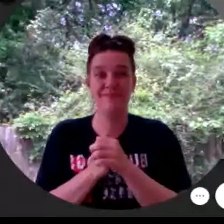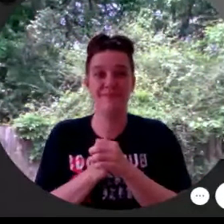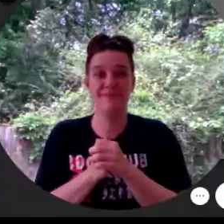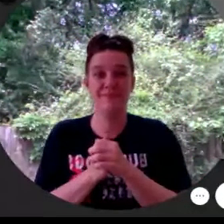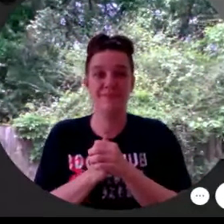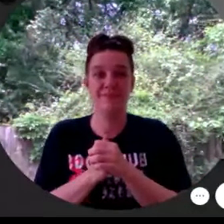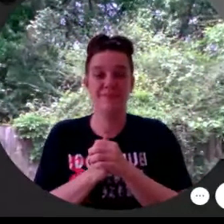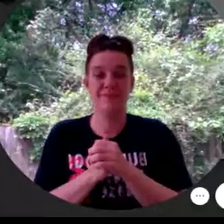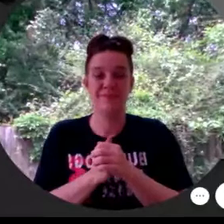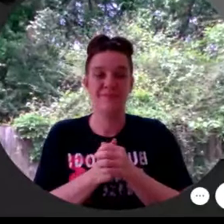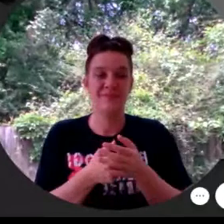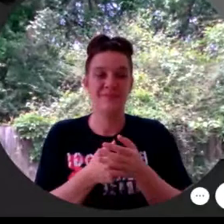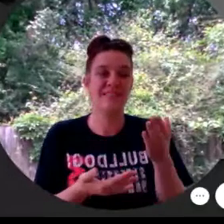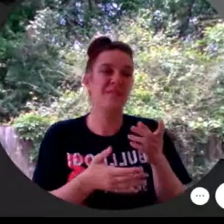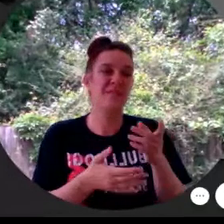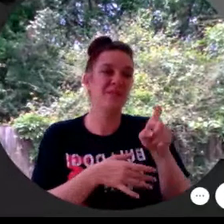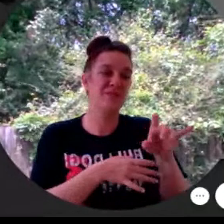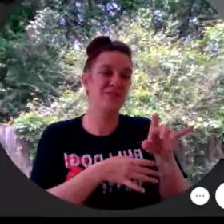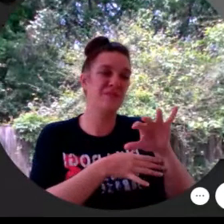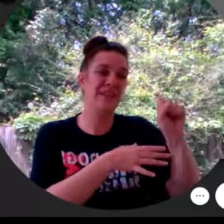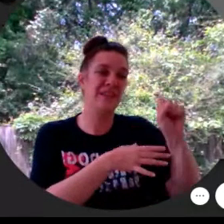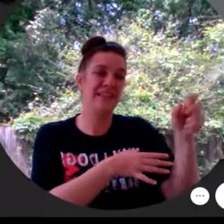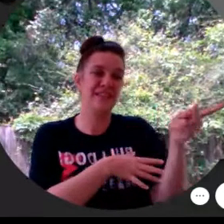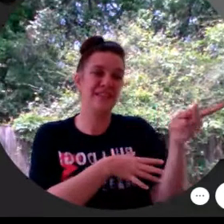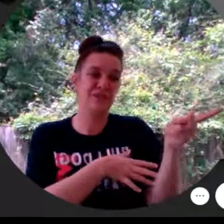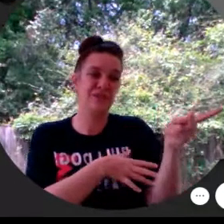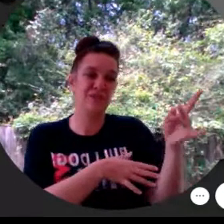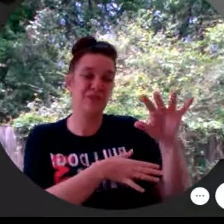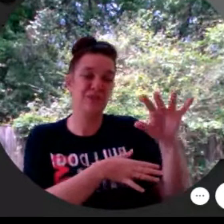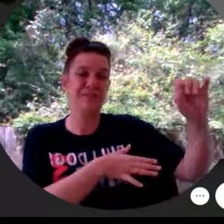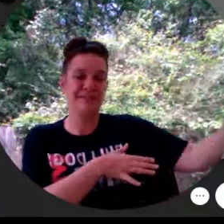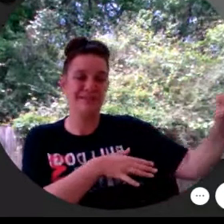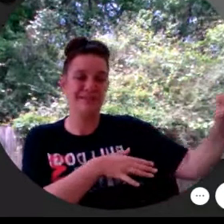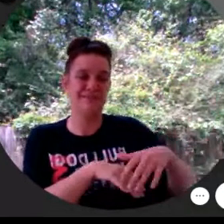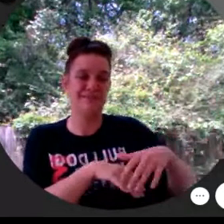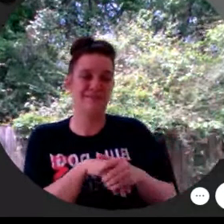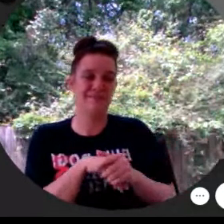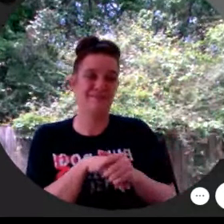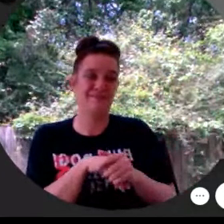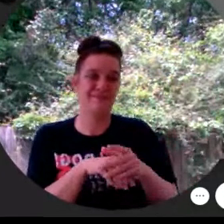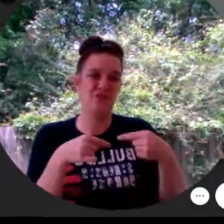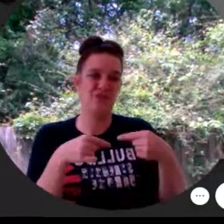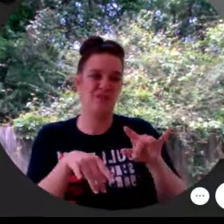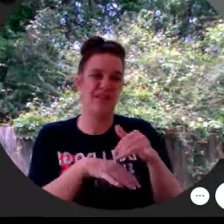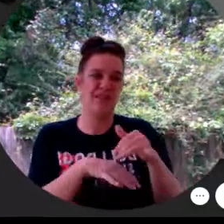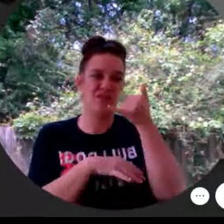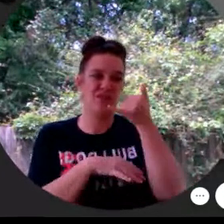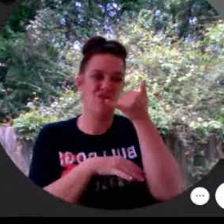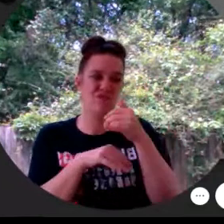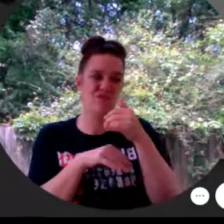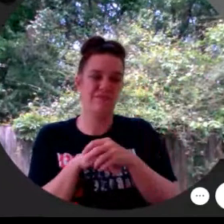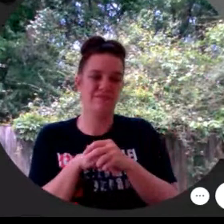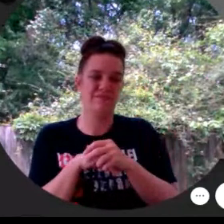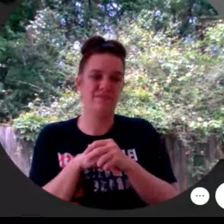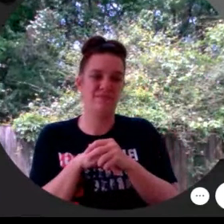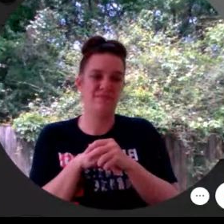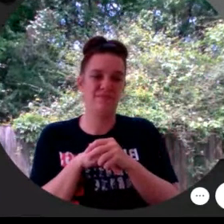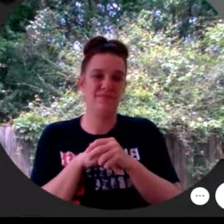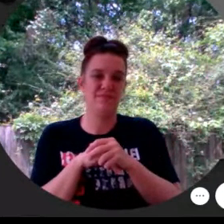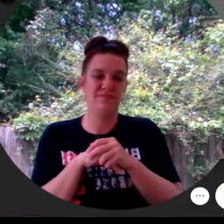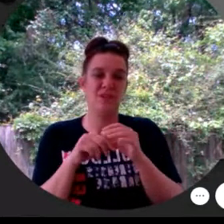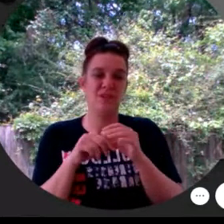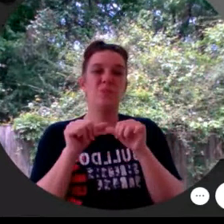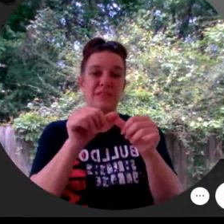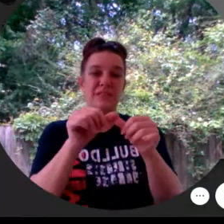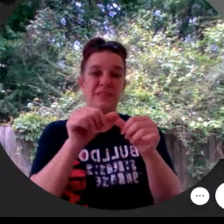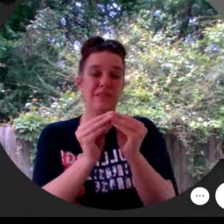"I probably should have asked you to leave while I took that call," said Principal Barkin. "Let's continue this meeting